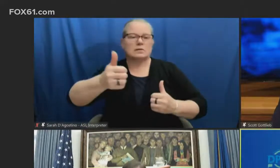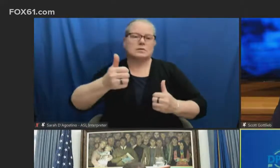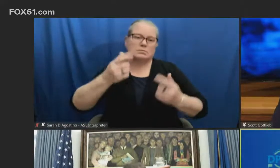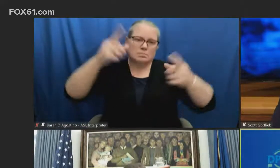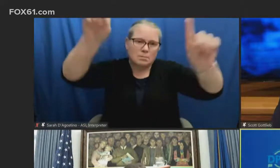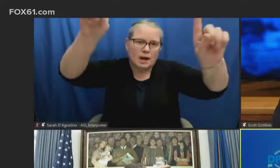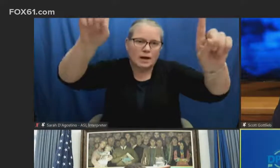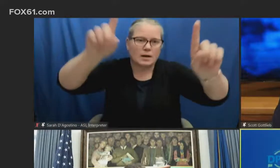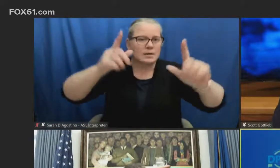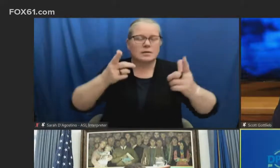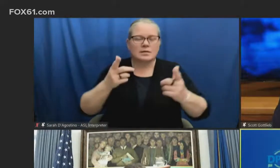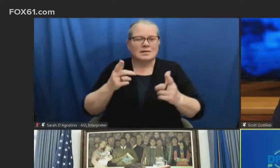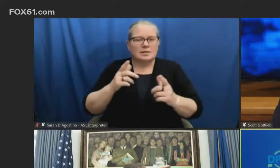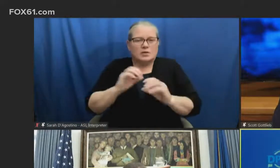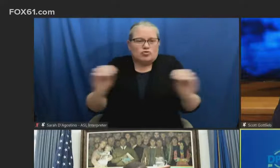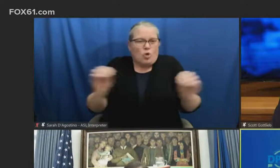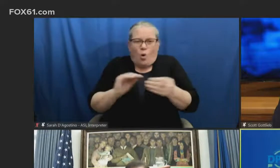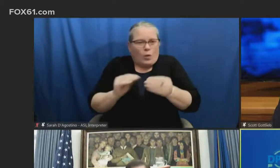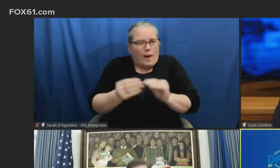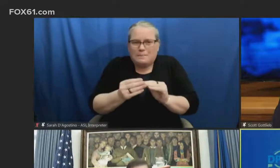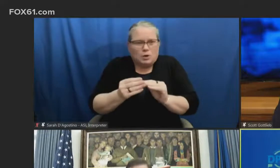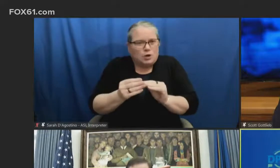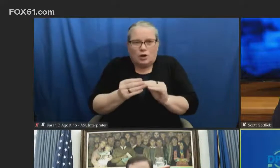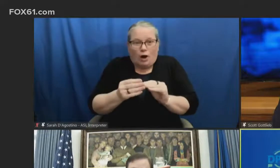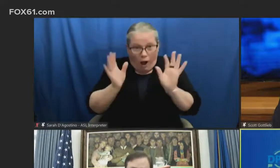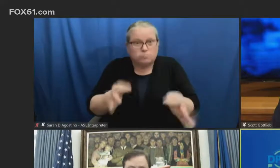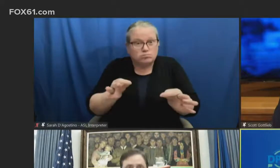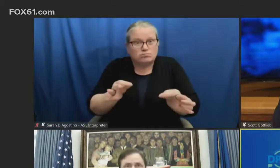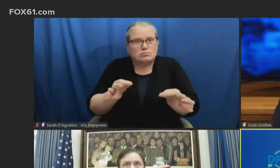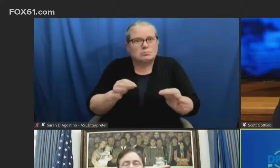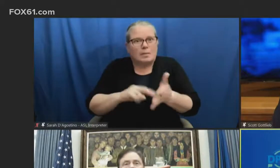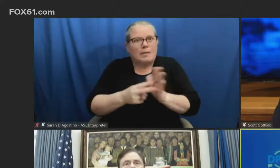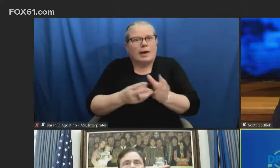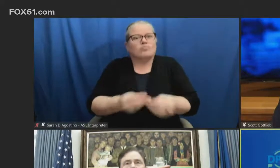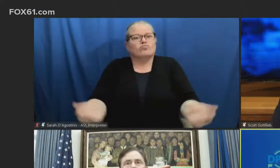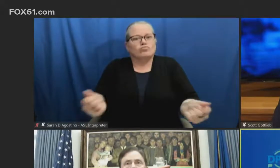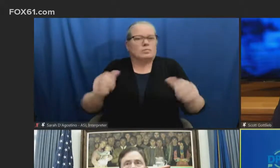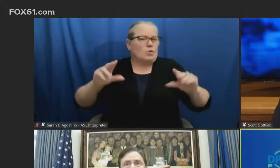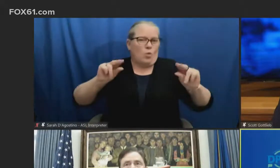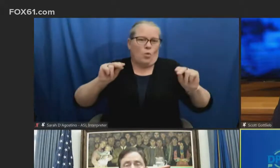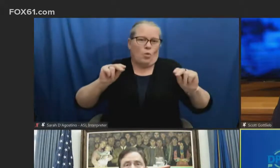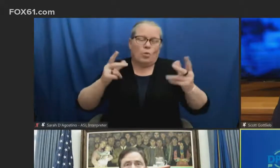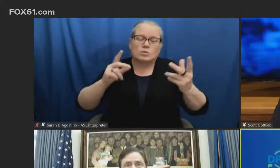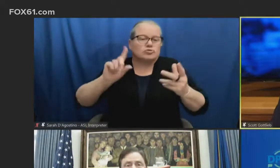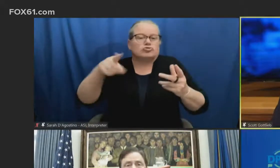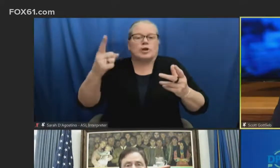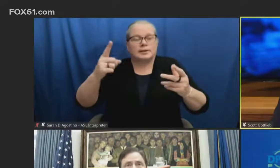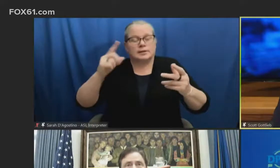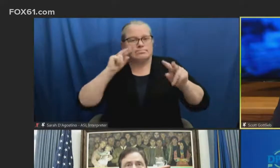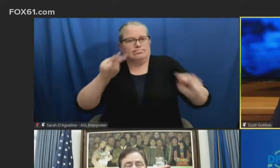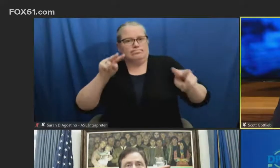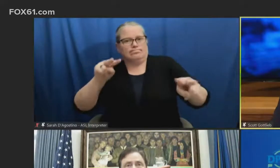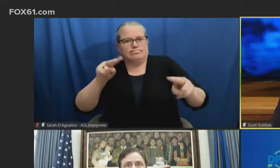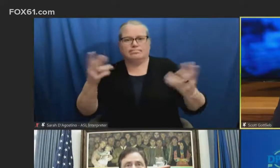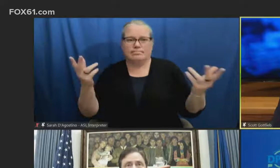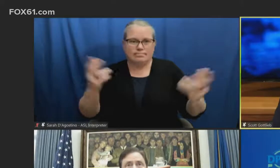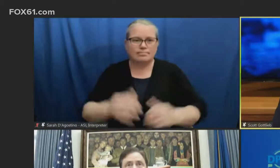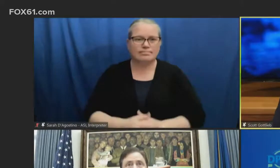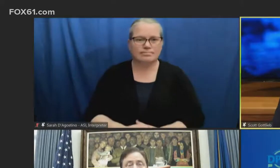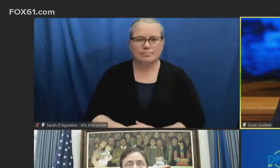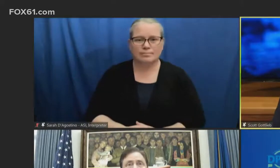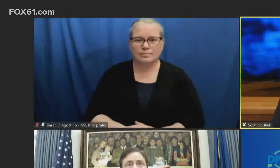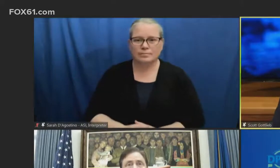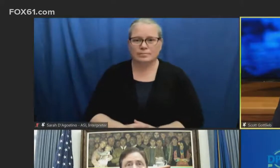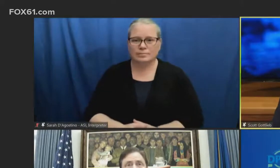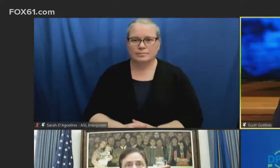number that we have faced in terms of the number of people infected or vaccinated. I mean, just to put a final point on that, just pick